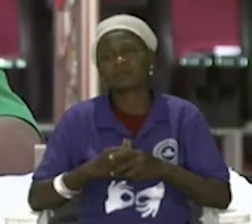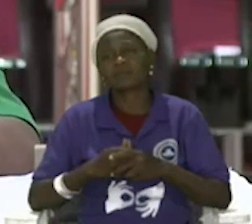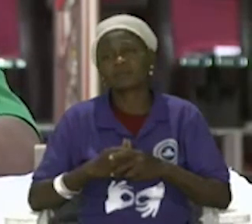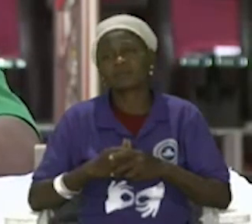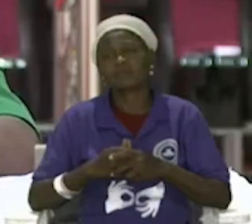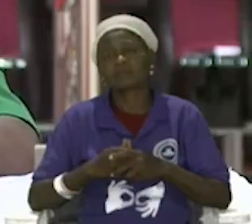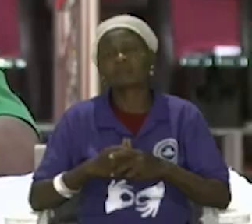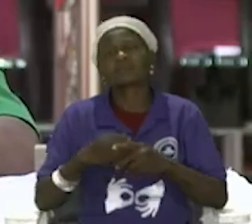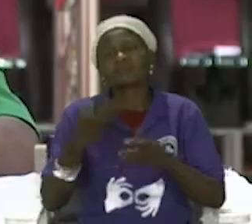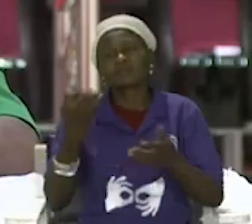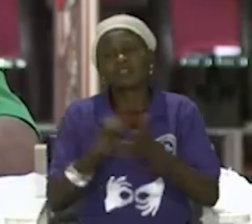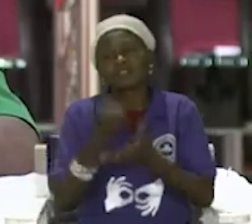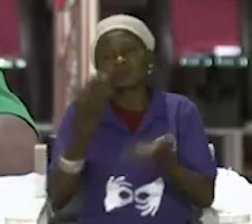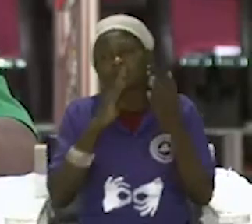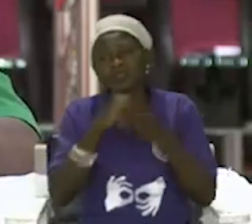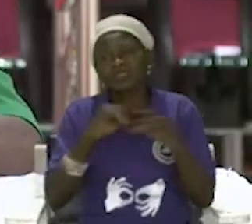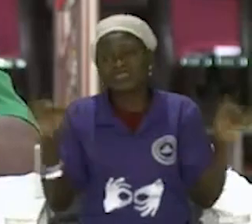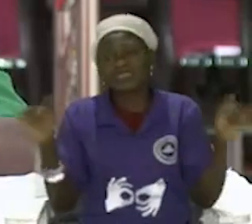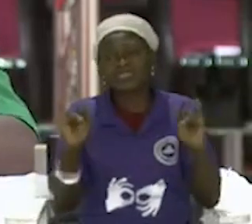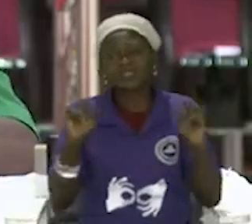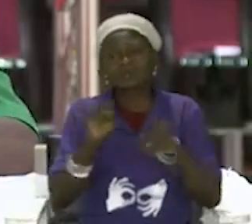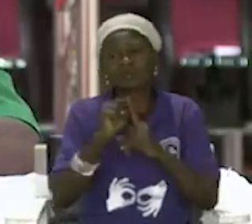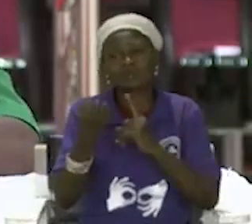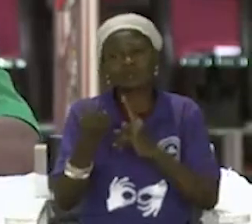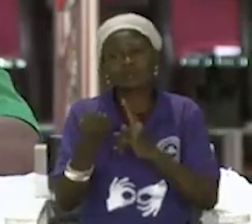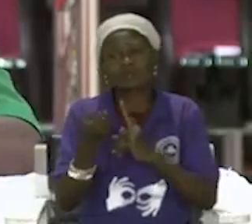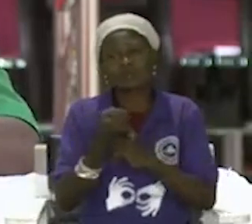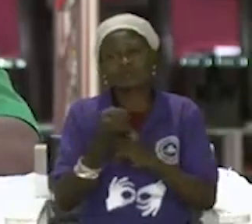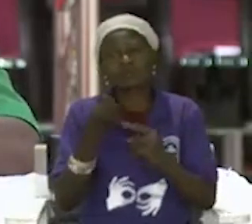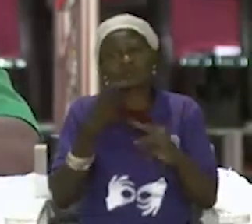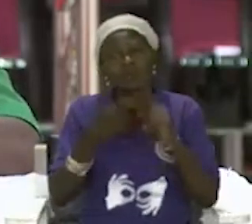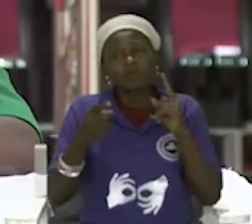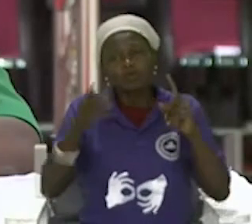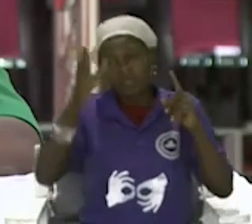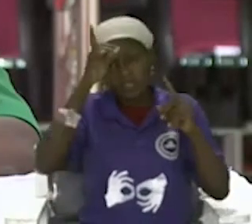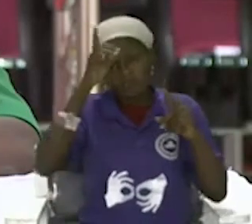situations. But my daddy just said something.